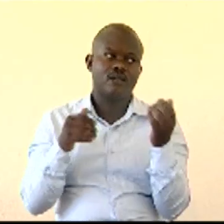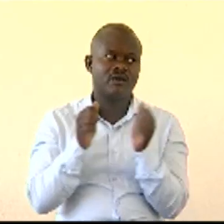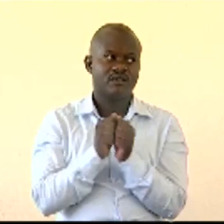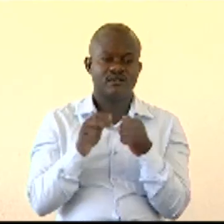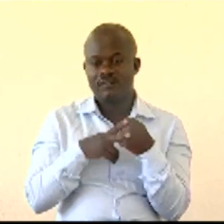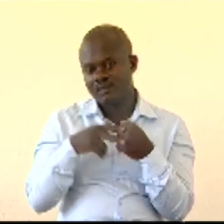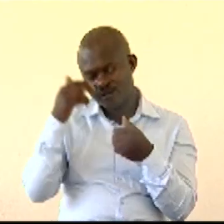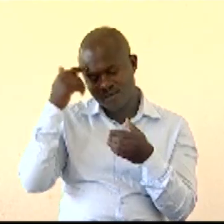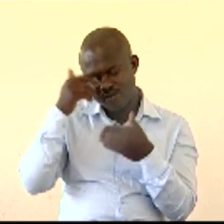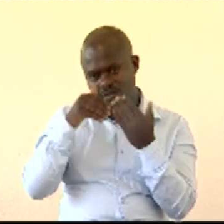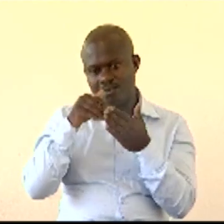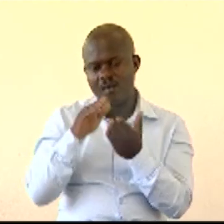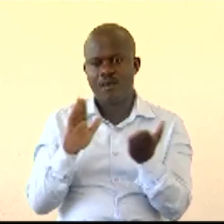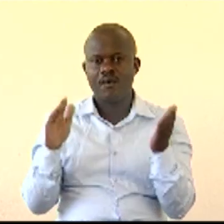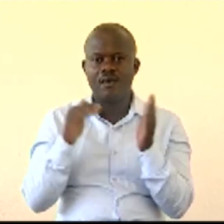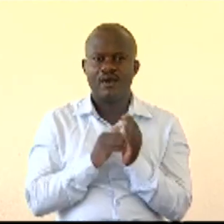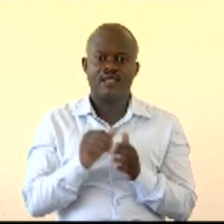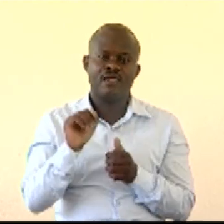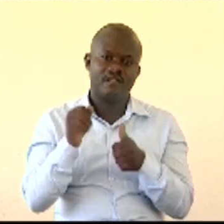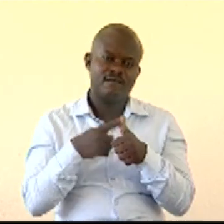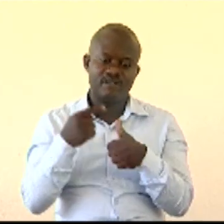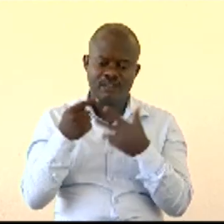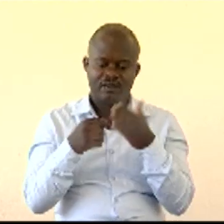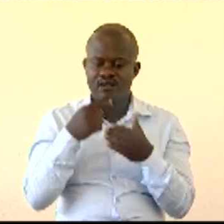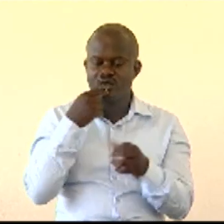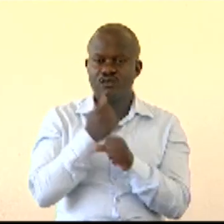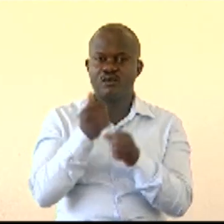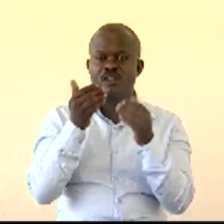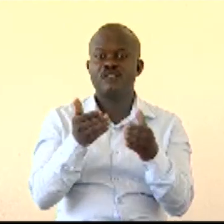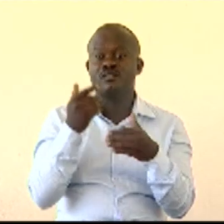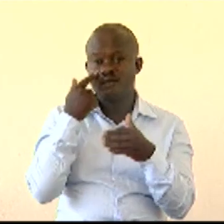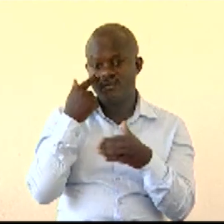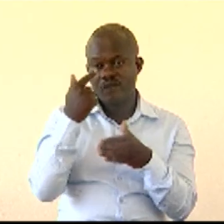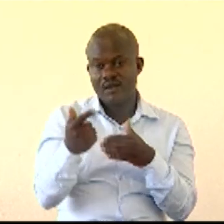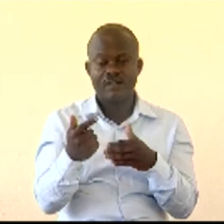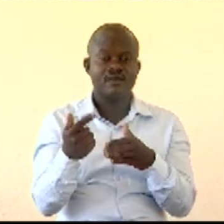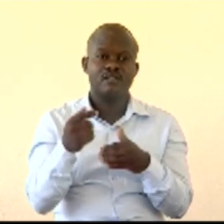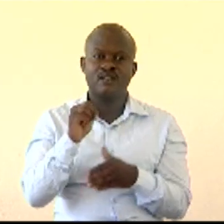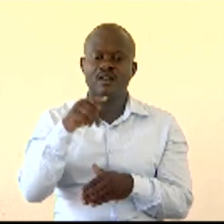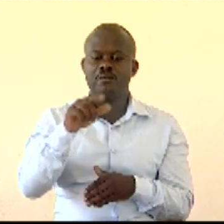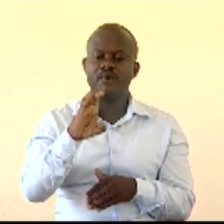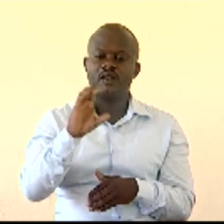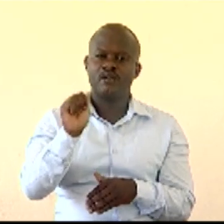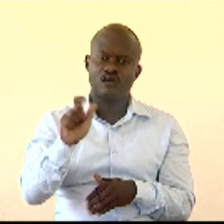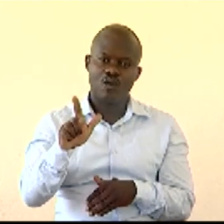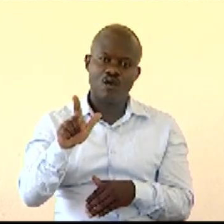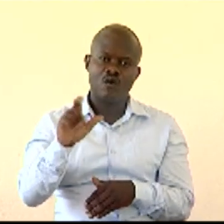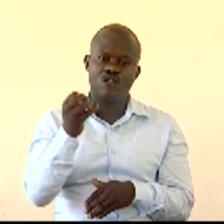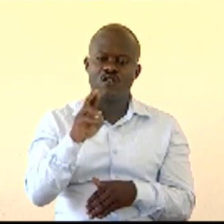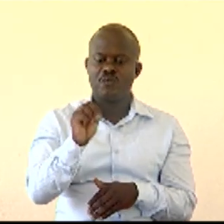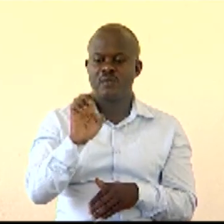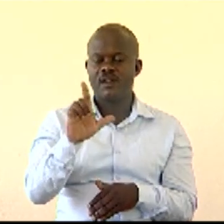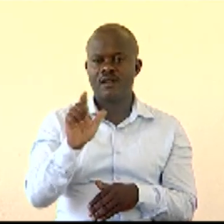per mole. And the first thing to do here is to find the empirical formula. And that